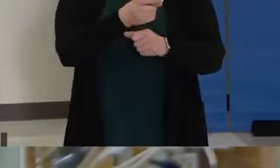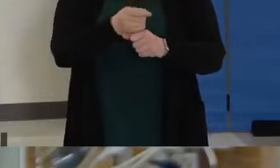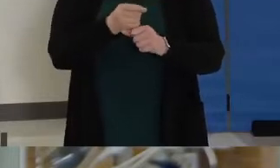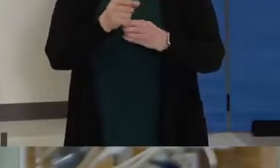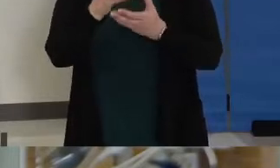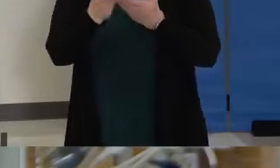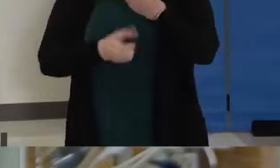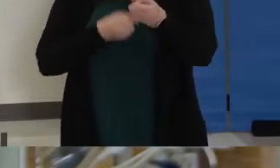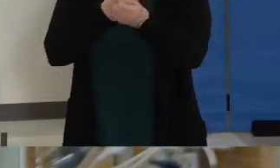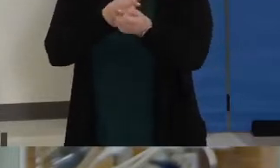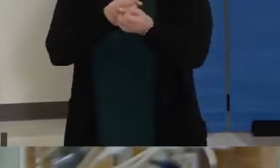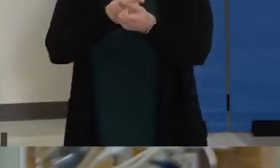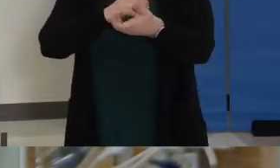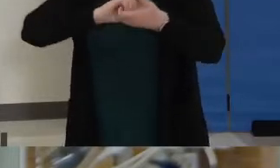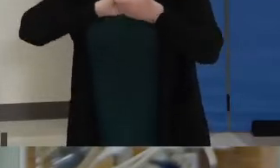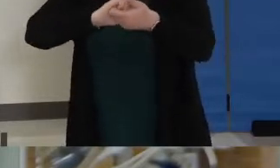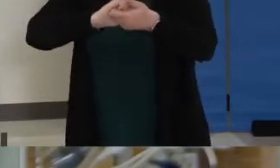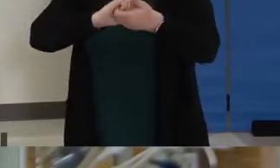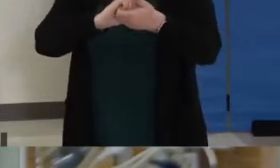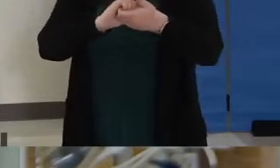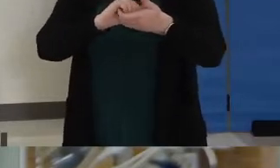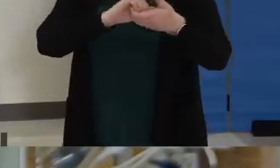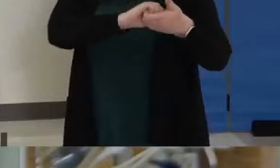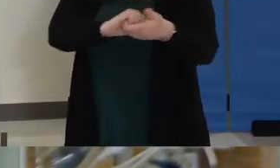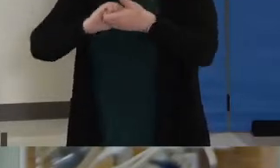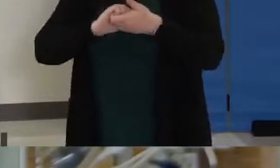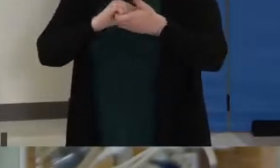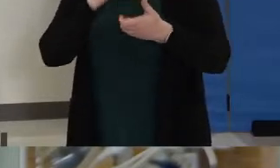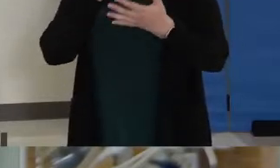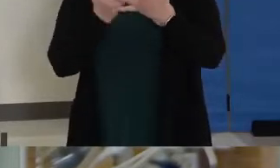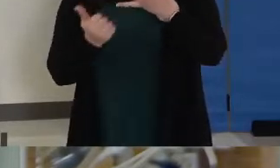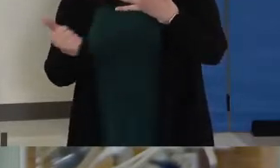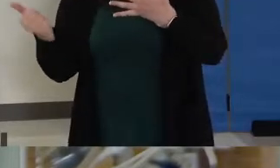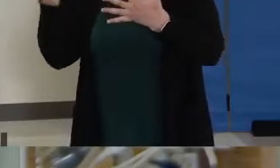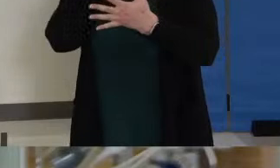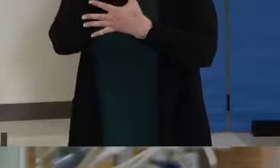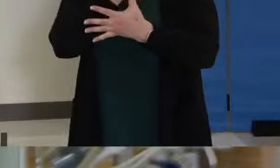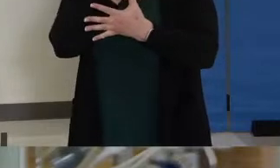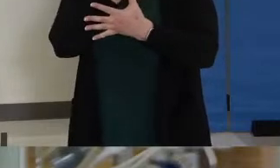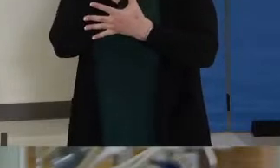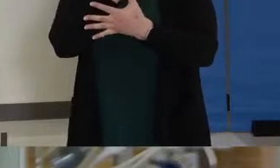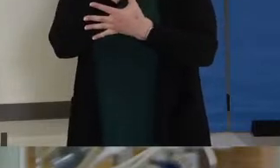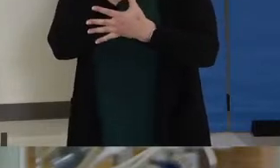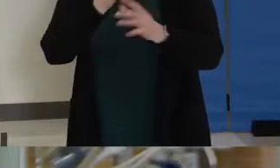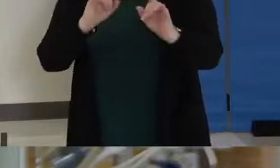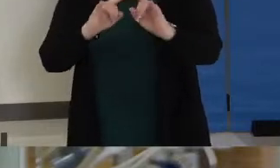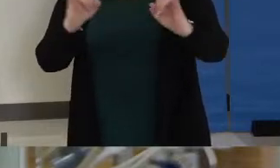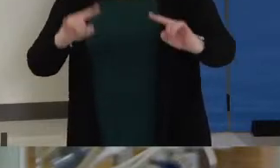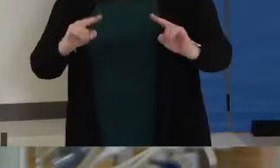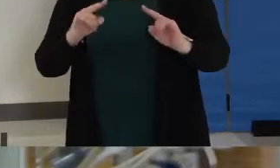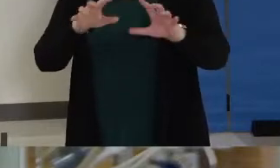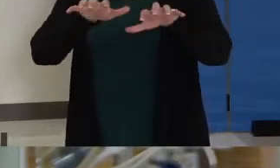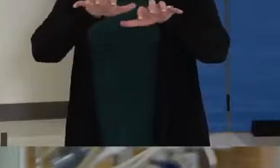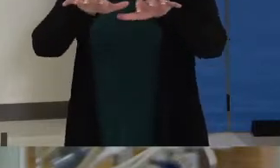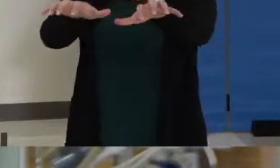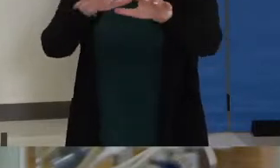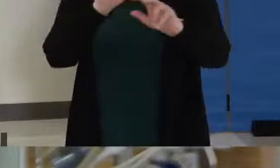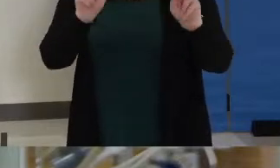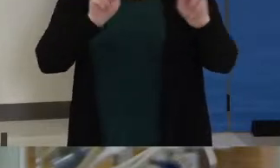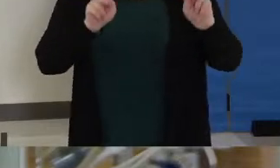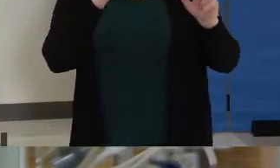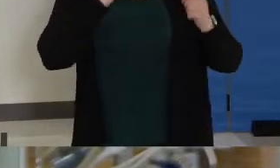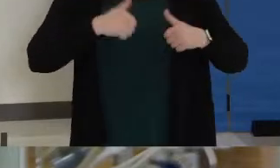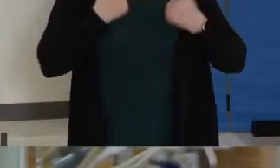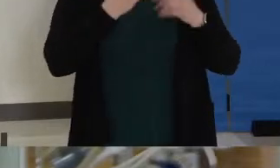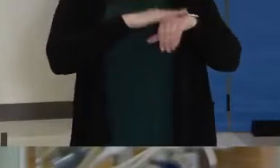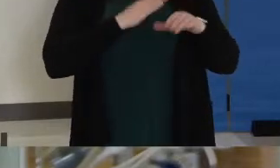full service partnerships, and a prioritization of the tent encampments and the people on the streets. It's